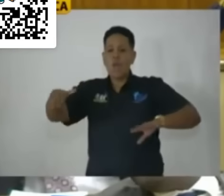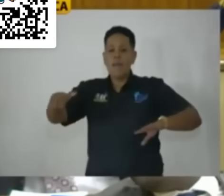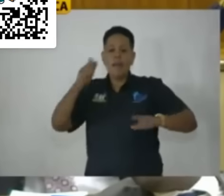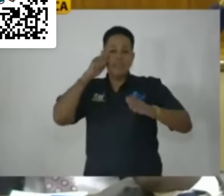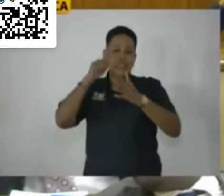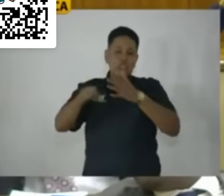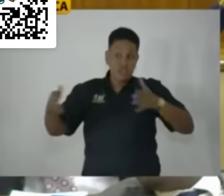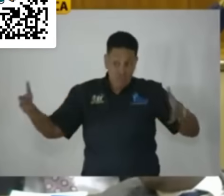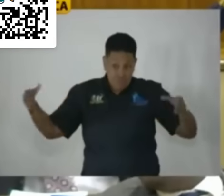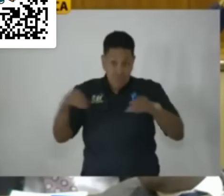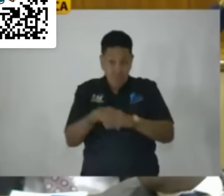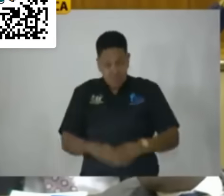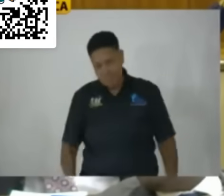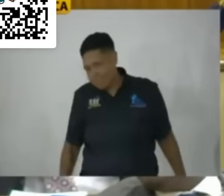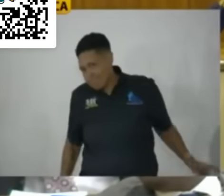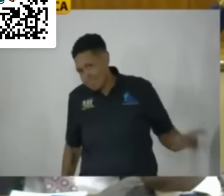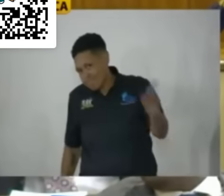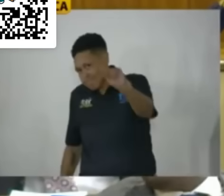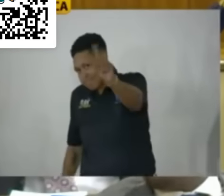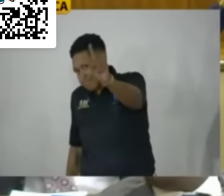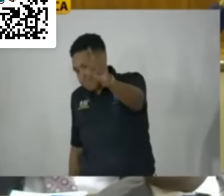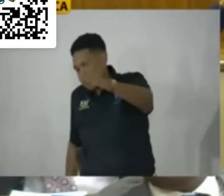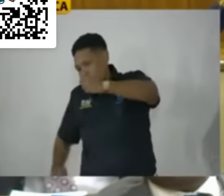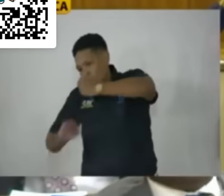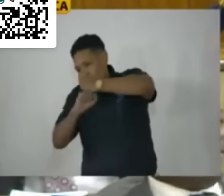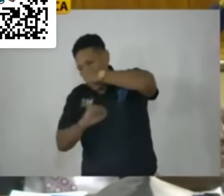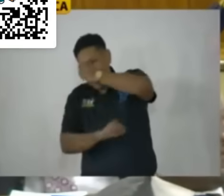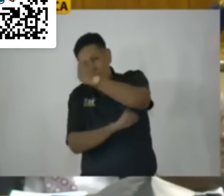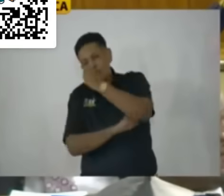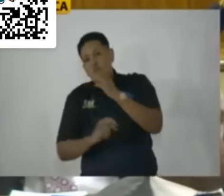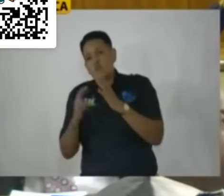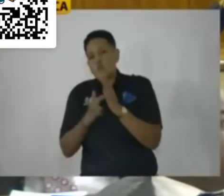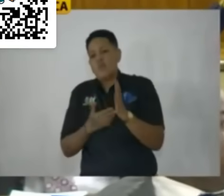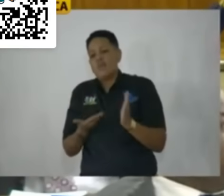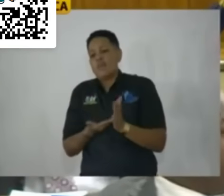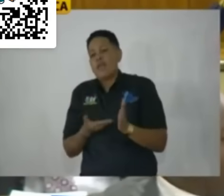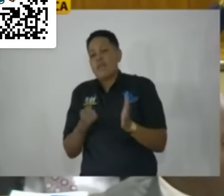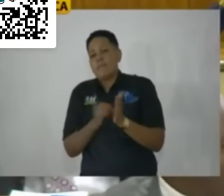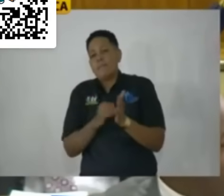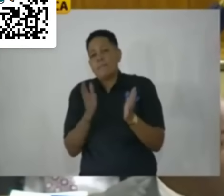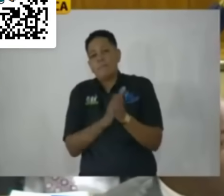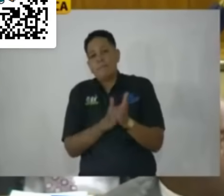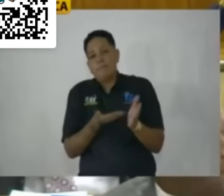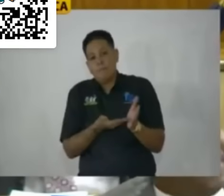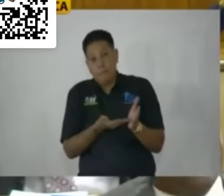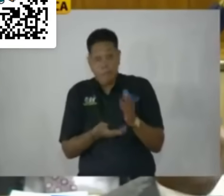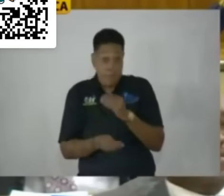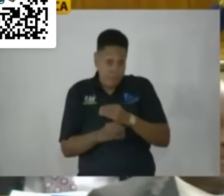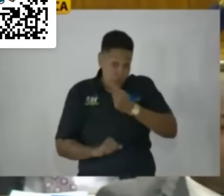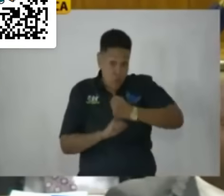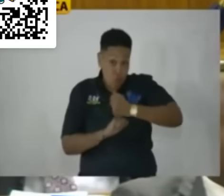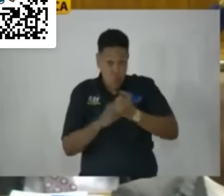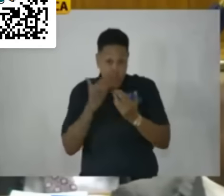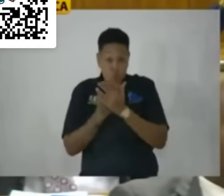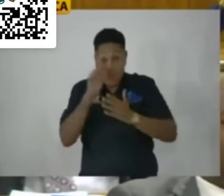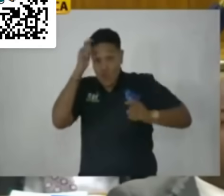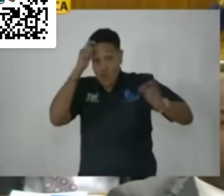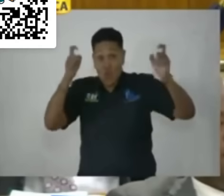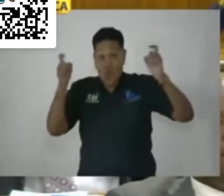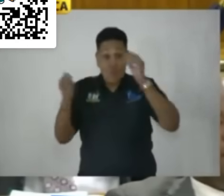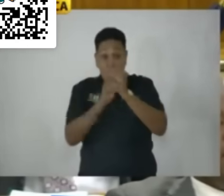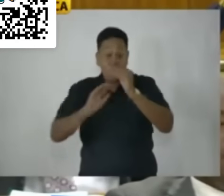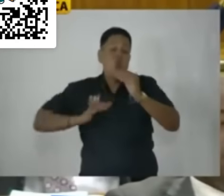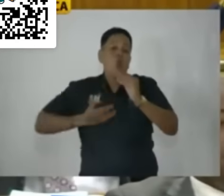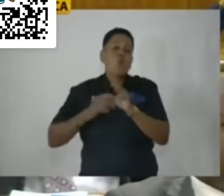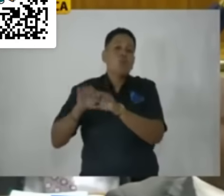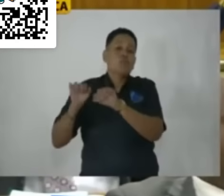secretaries. It is a fundamental standing order which supports good governance in our